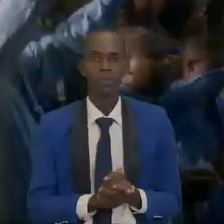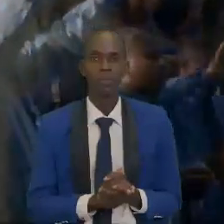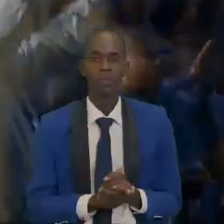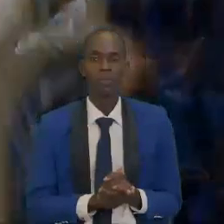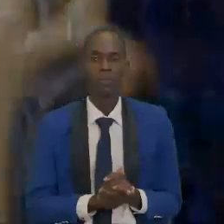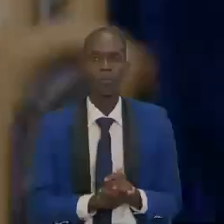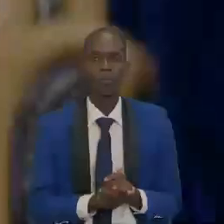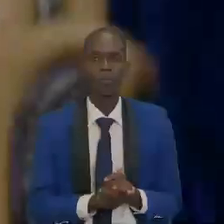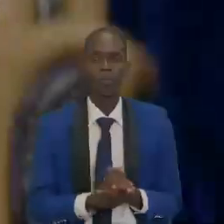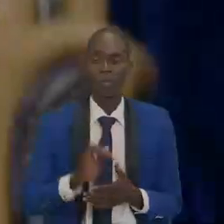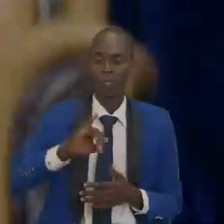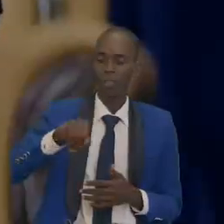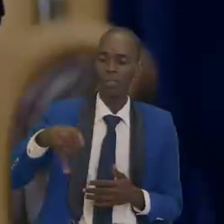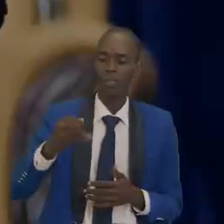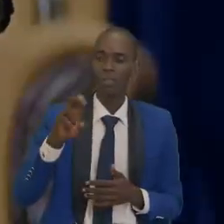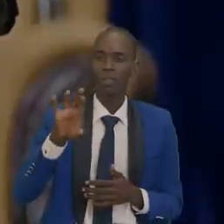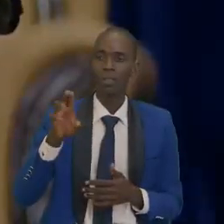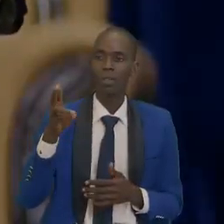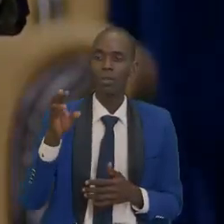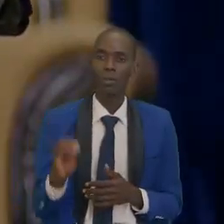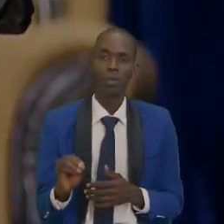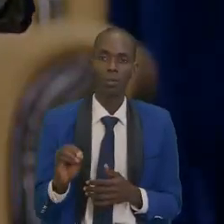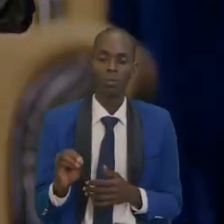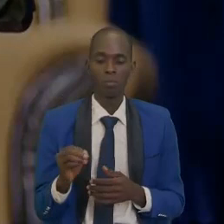the Jericho walls of their past